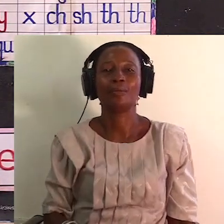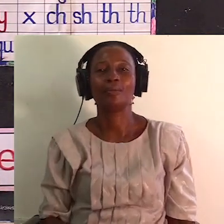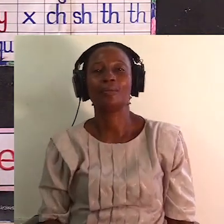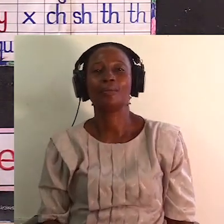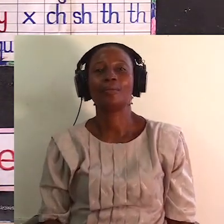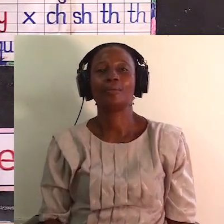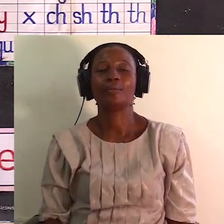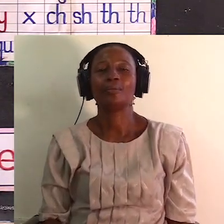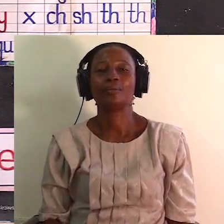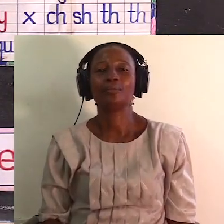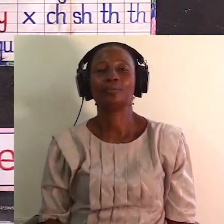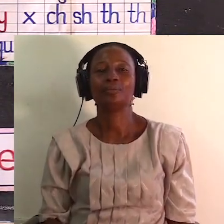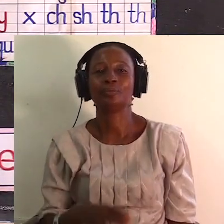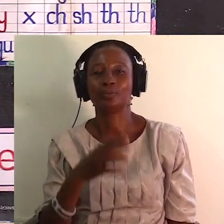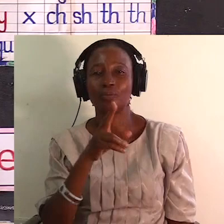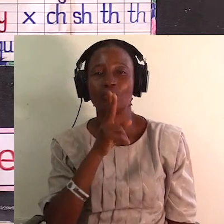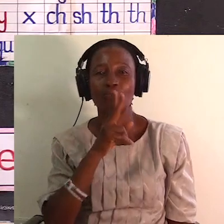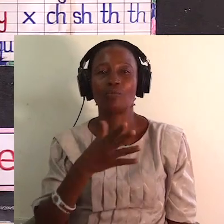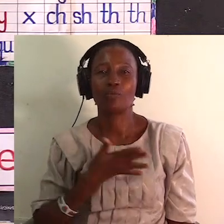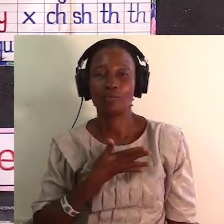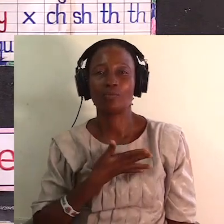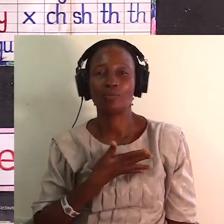and across.